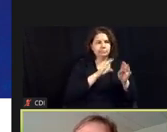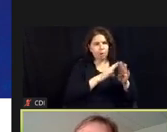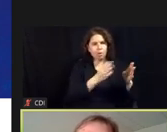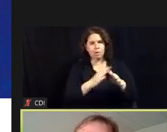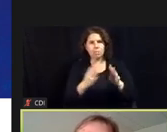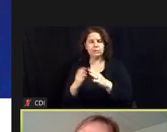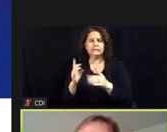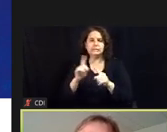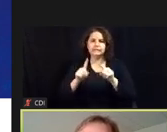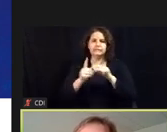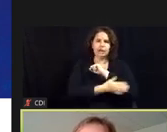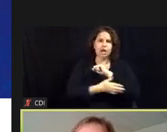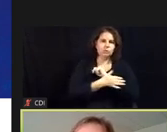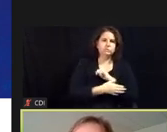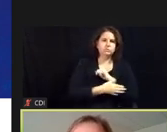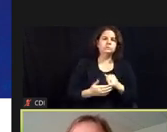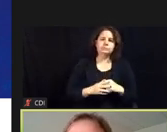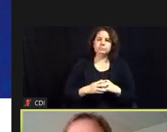status at